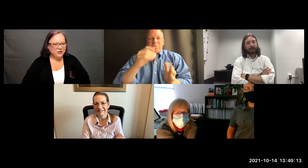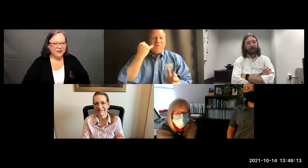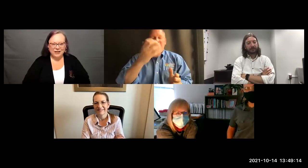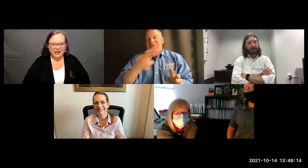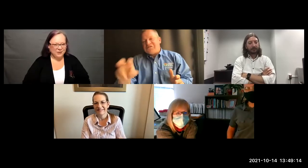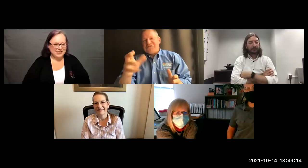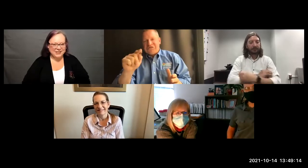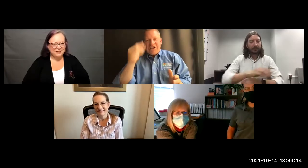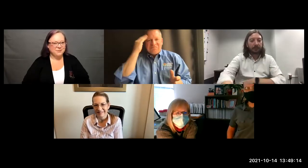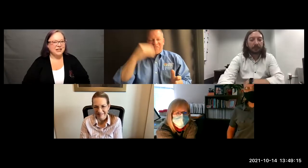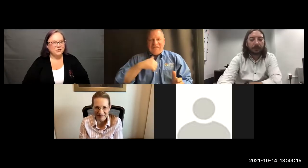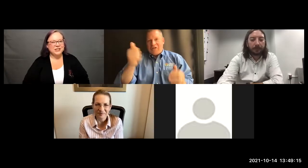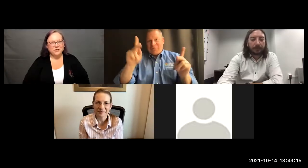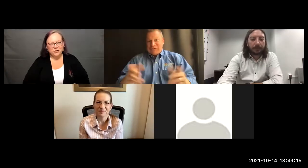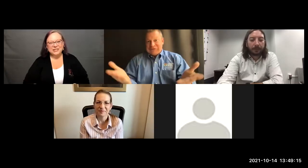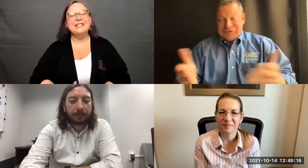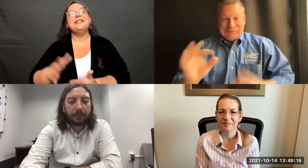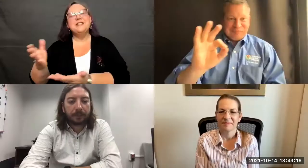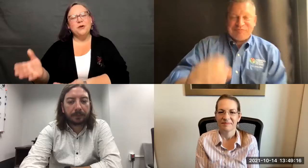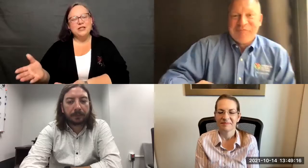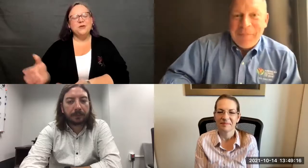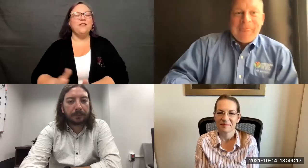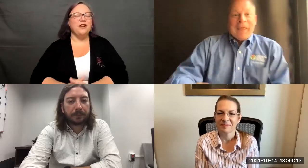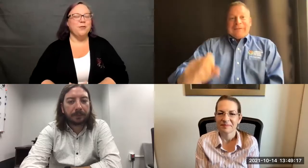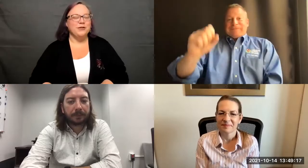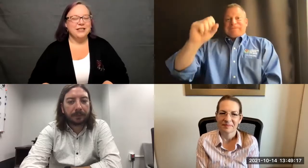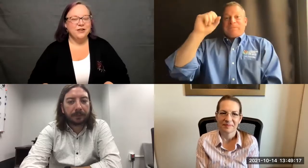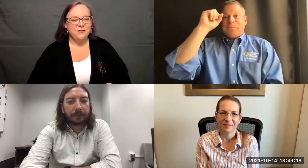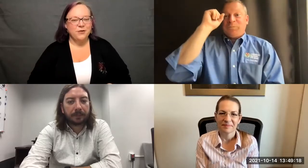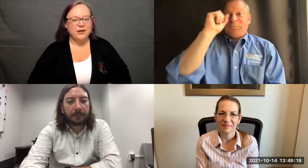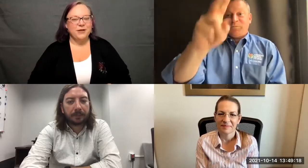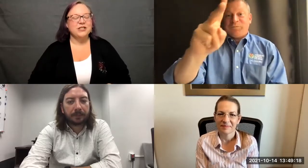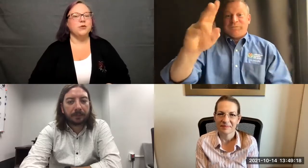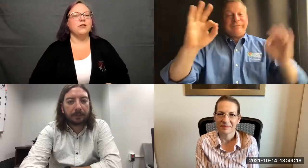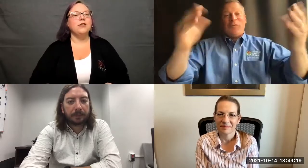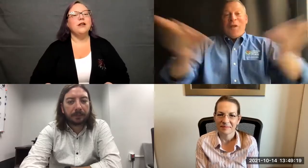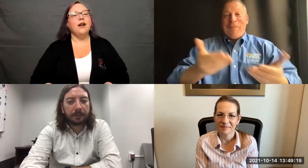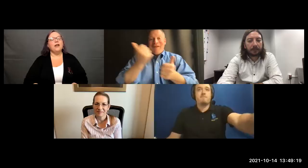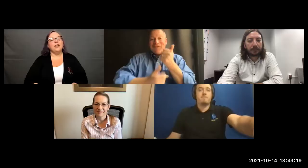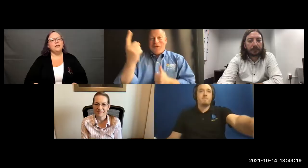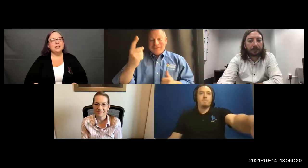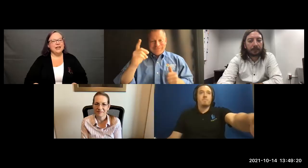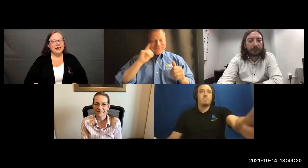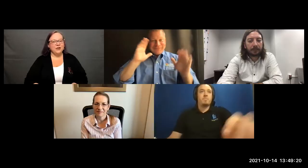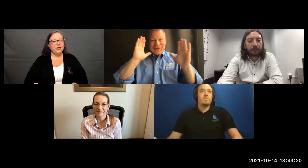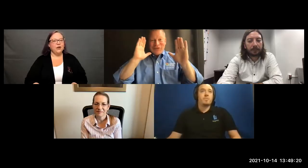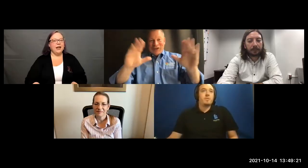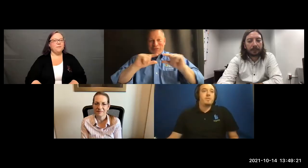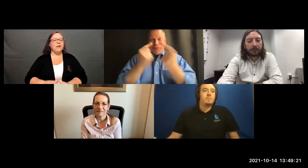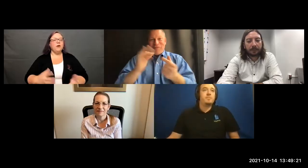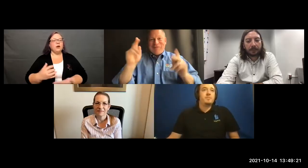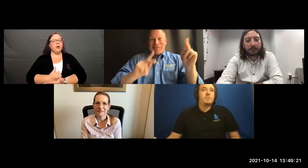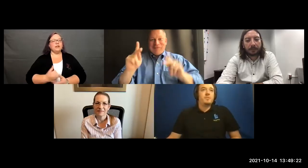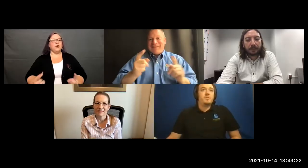cannot turn on her camera, seems to have some technical difficulties. So we do have another person here. If you want to make sure that you take a gander at her